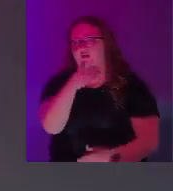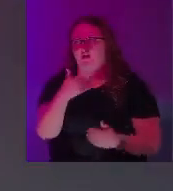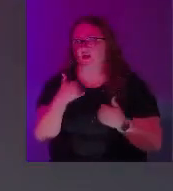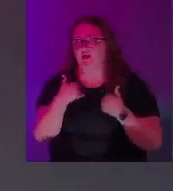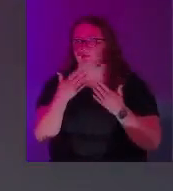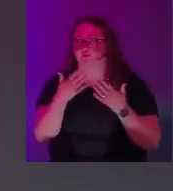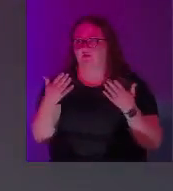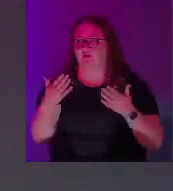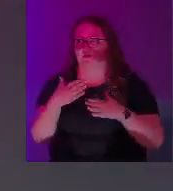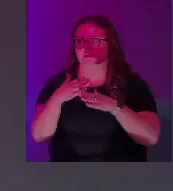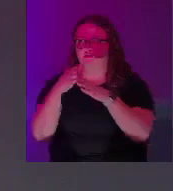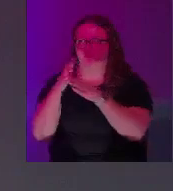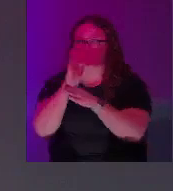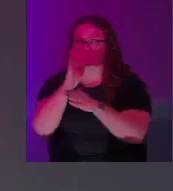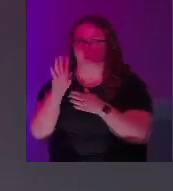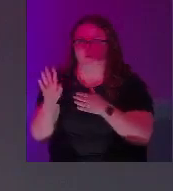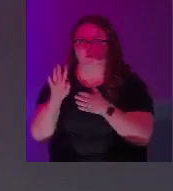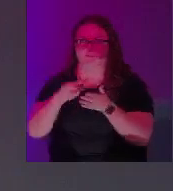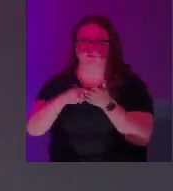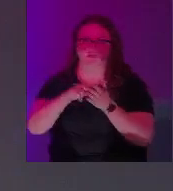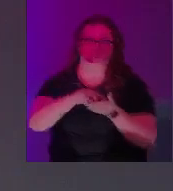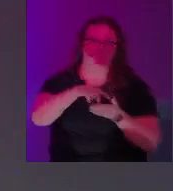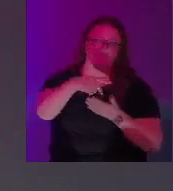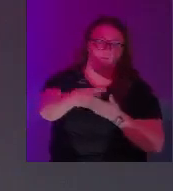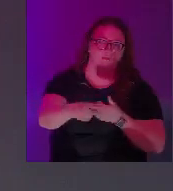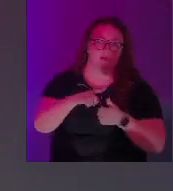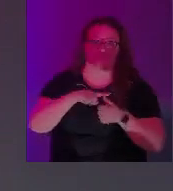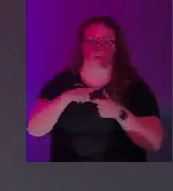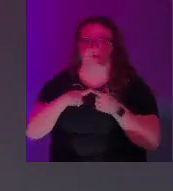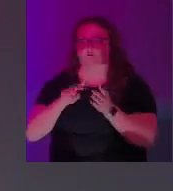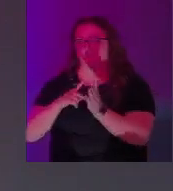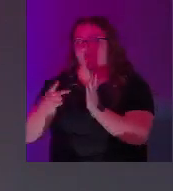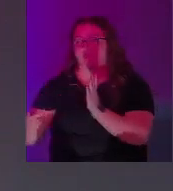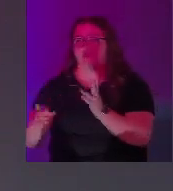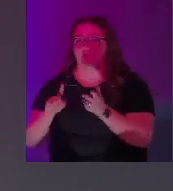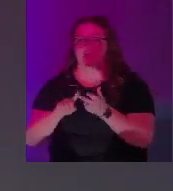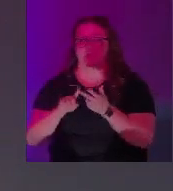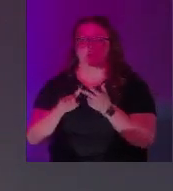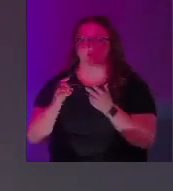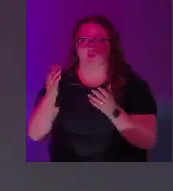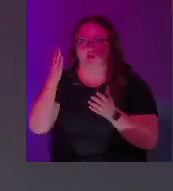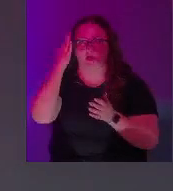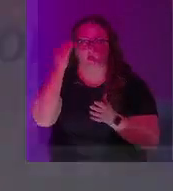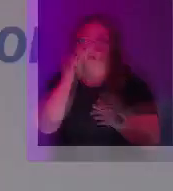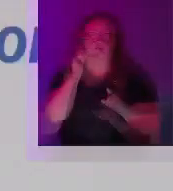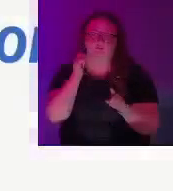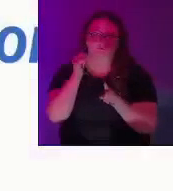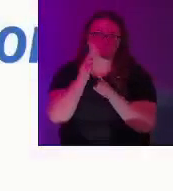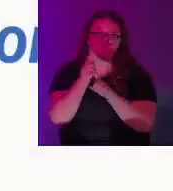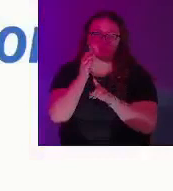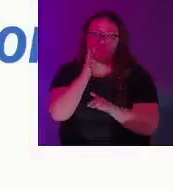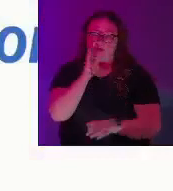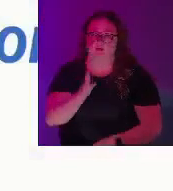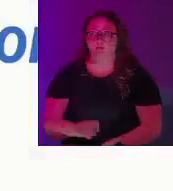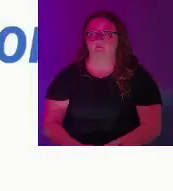in the way that would cause tripping, falling, hitting of heads, etc. So just watch over your kids, please.